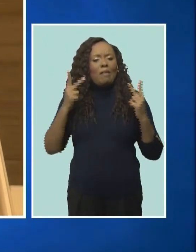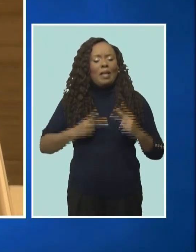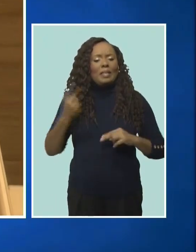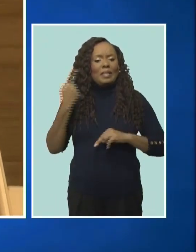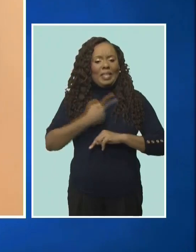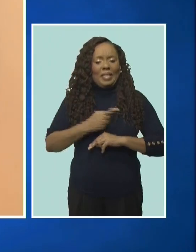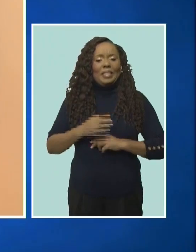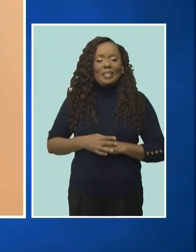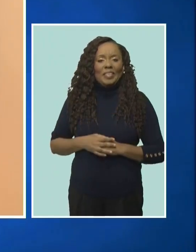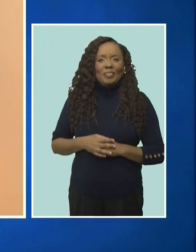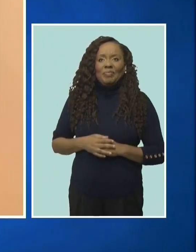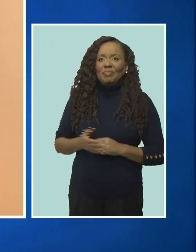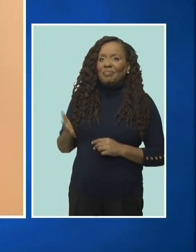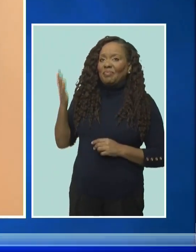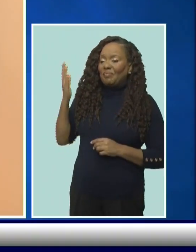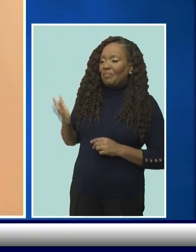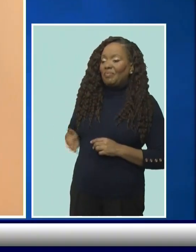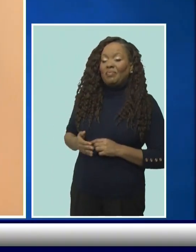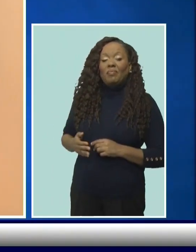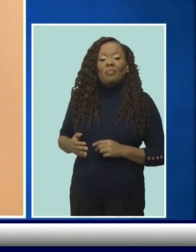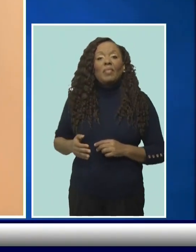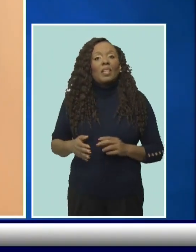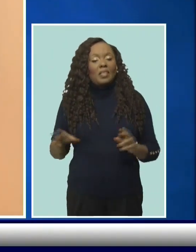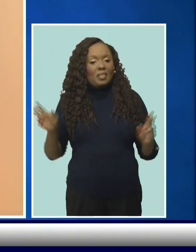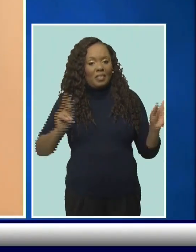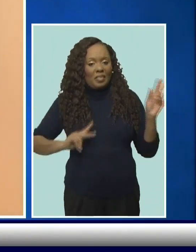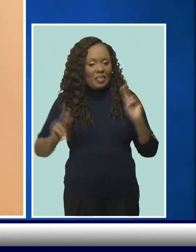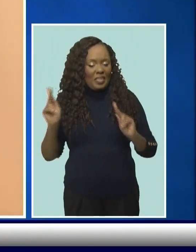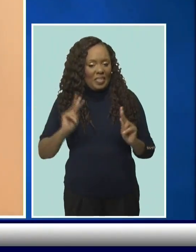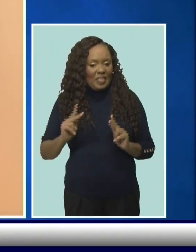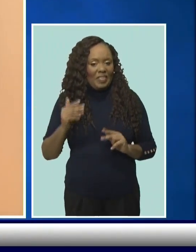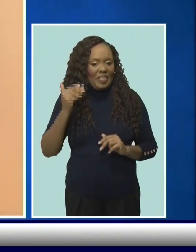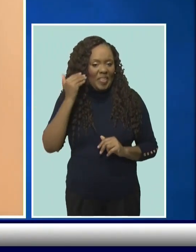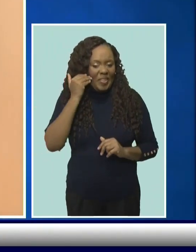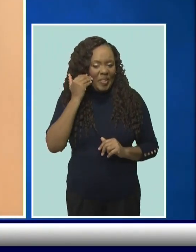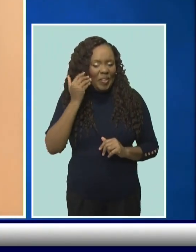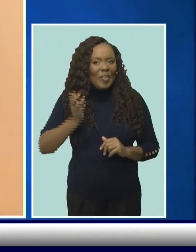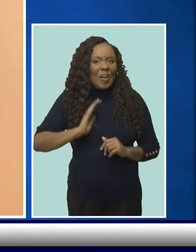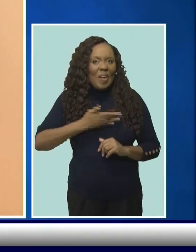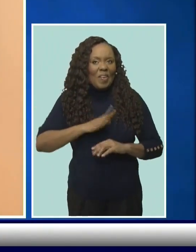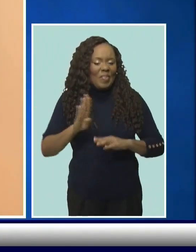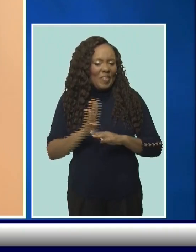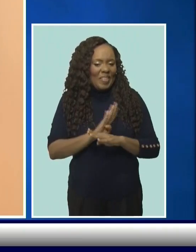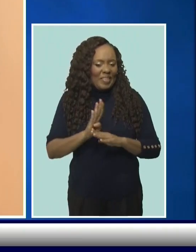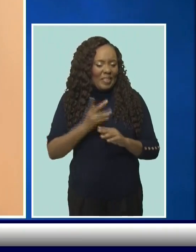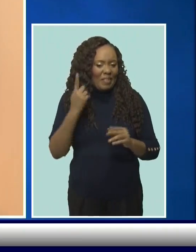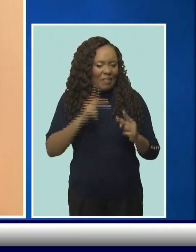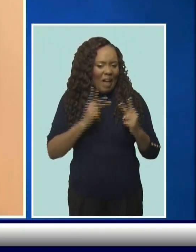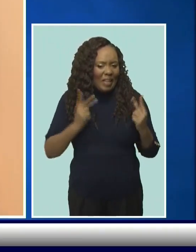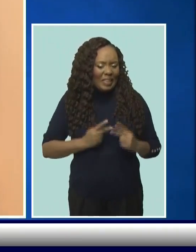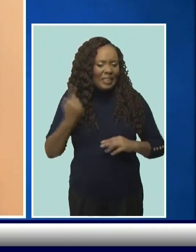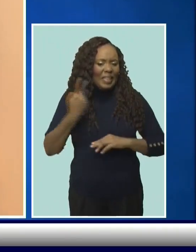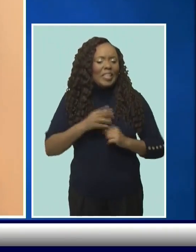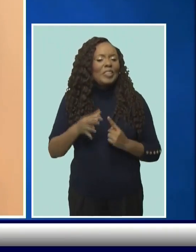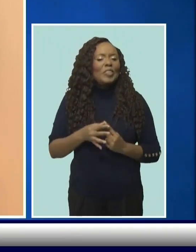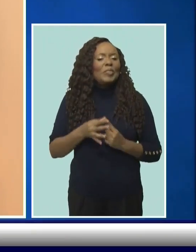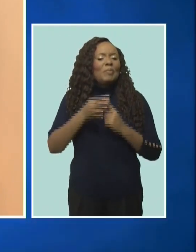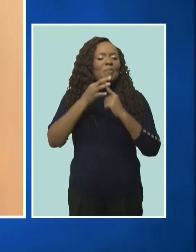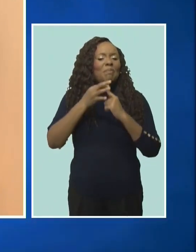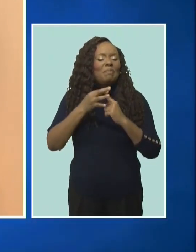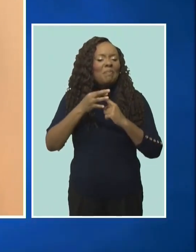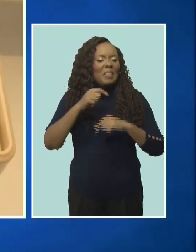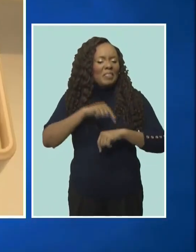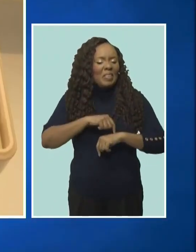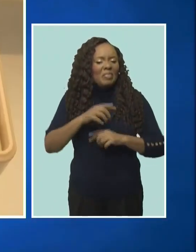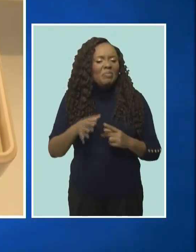we have customers already know how Pandora actually goes when it comes to Valentine's, especially special occasions, I should